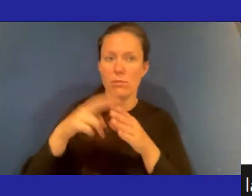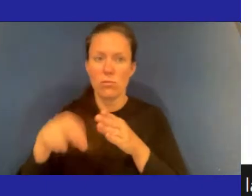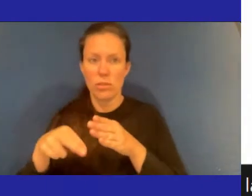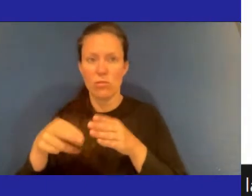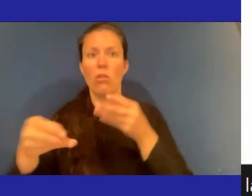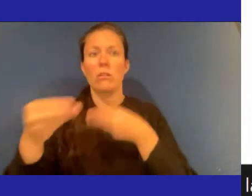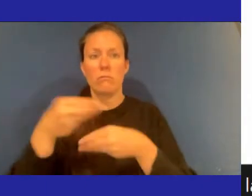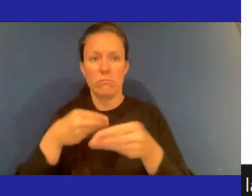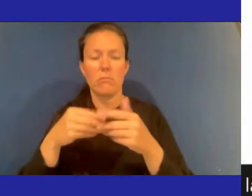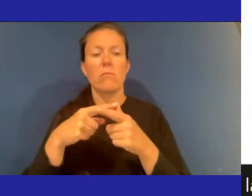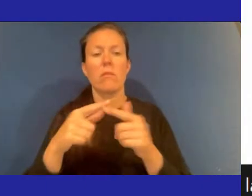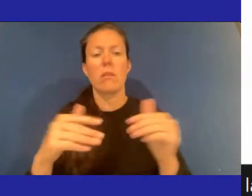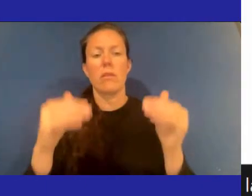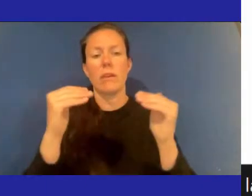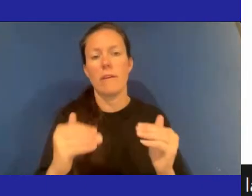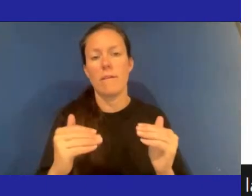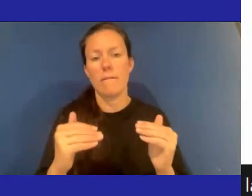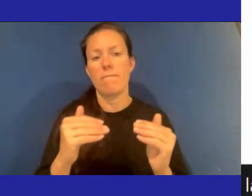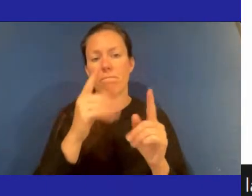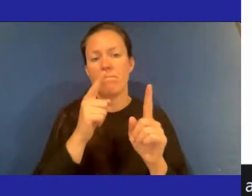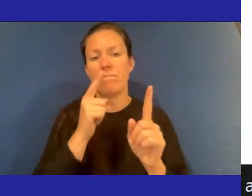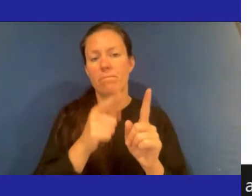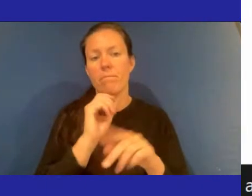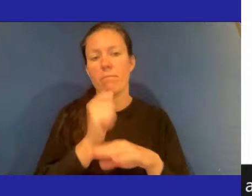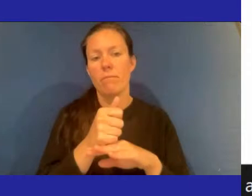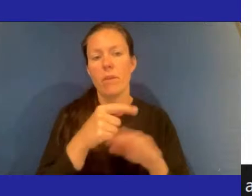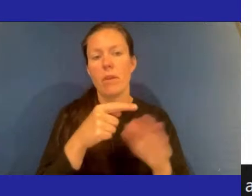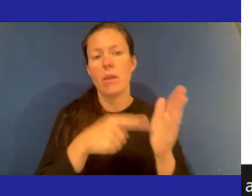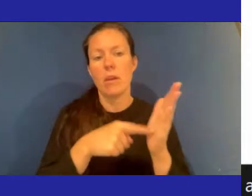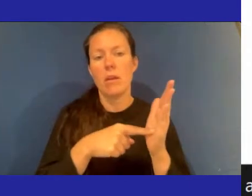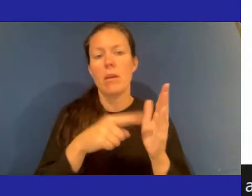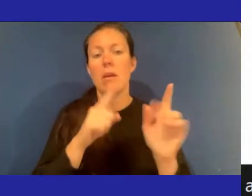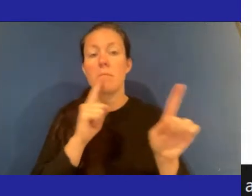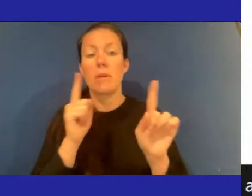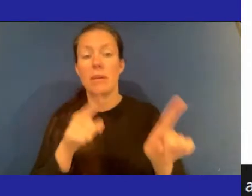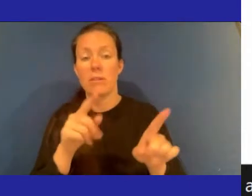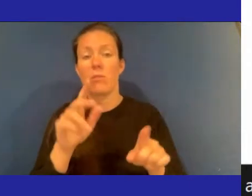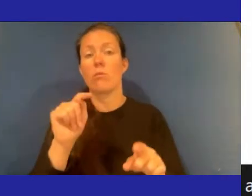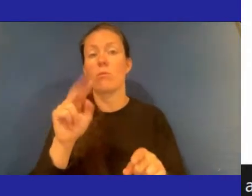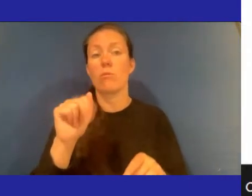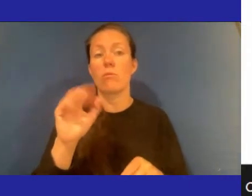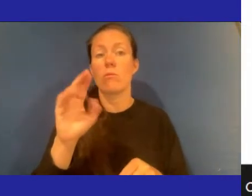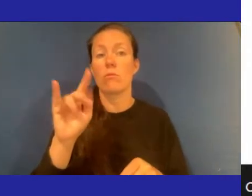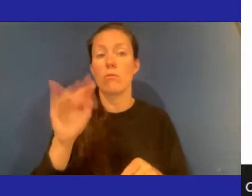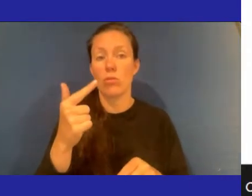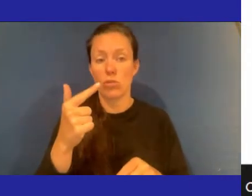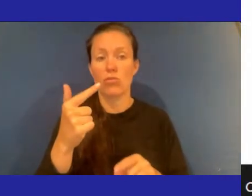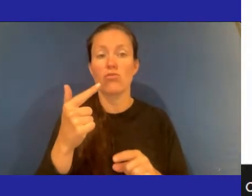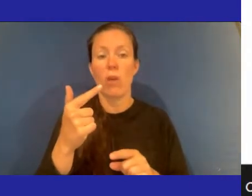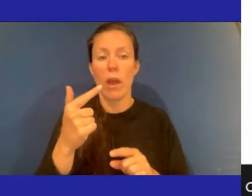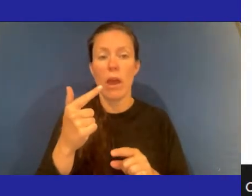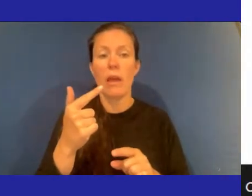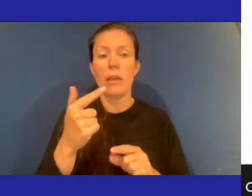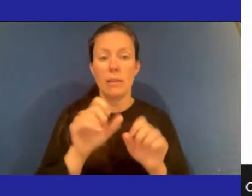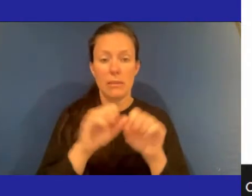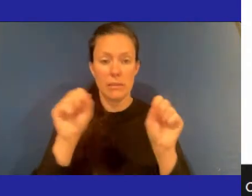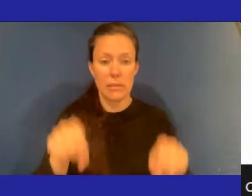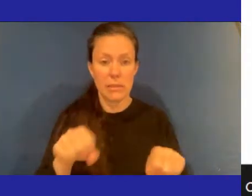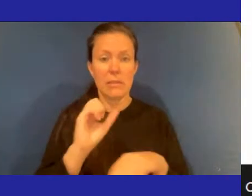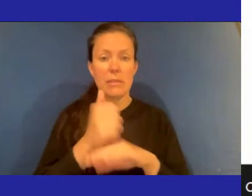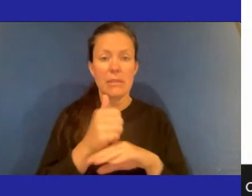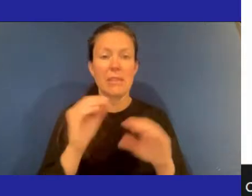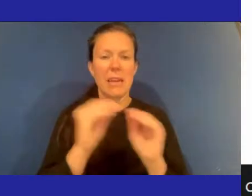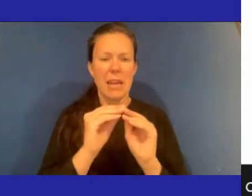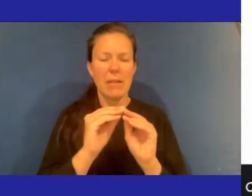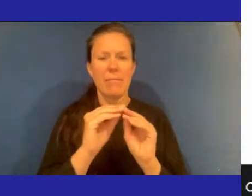least, we're aiming to create a billing and orders tracking vendor interface that will create visibility across